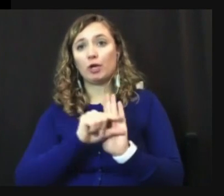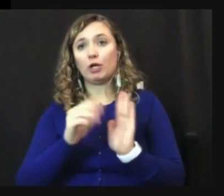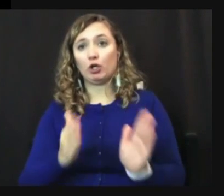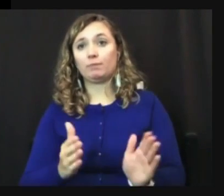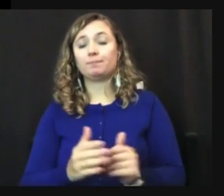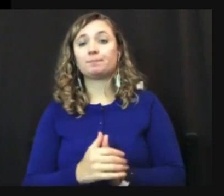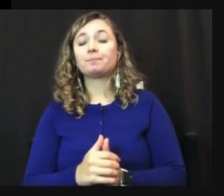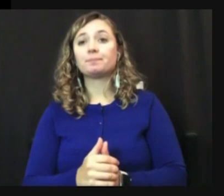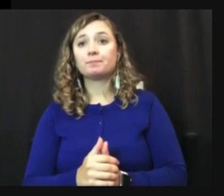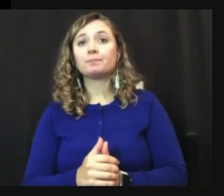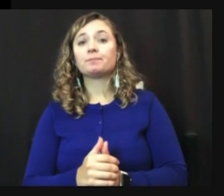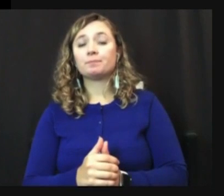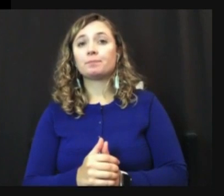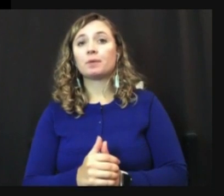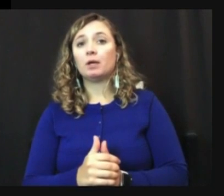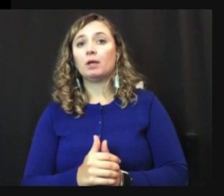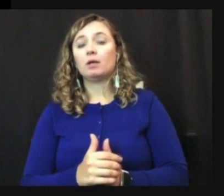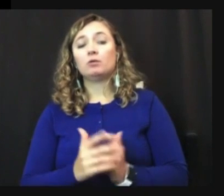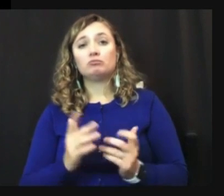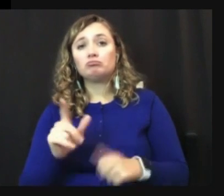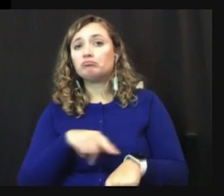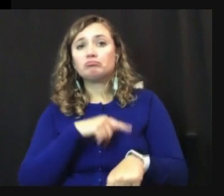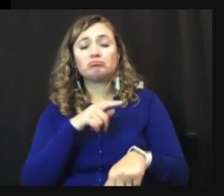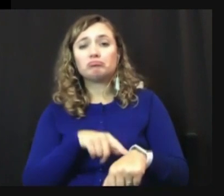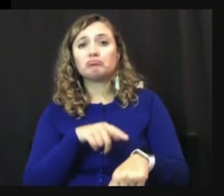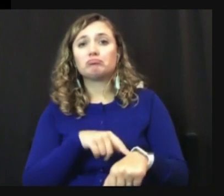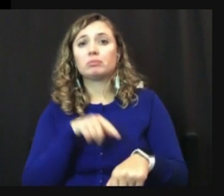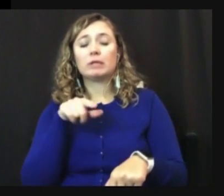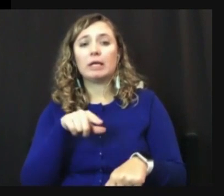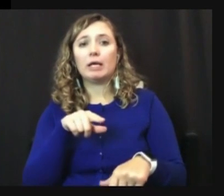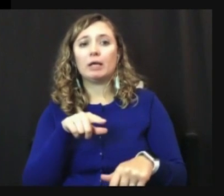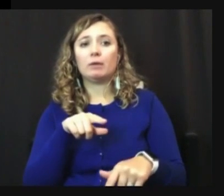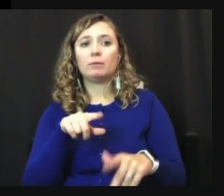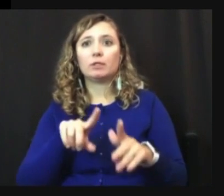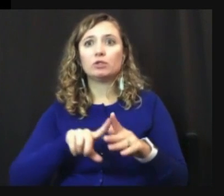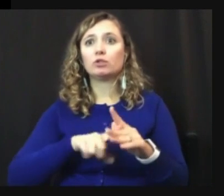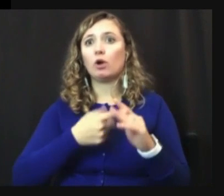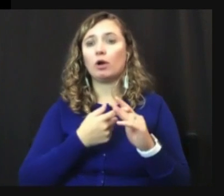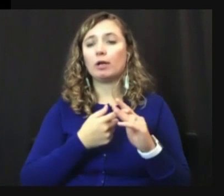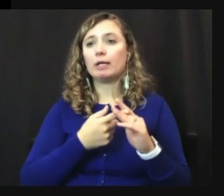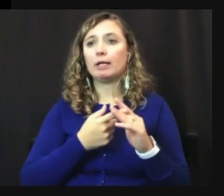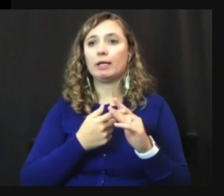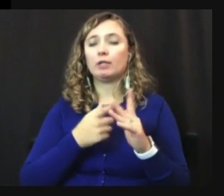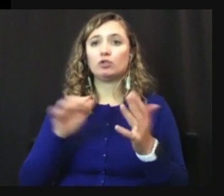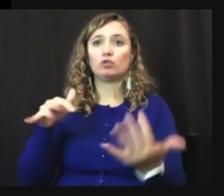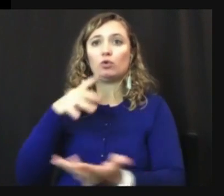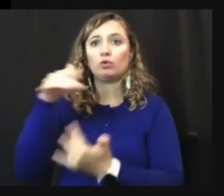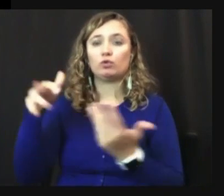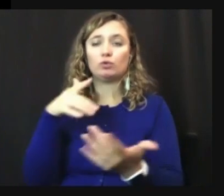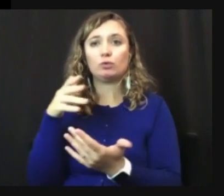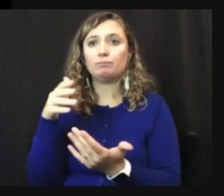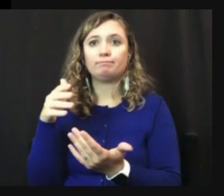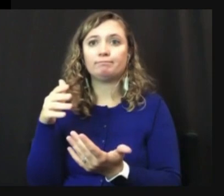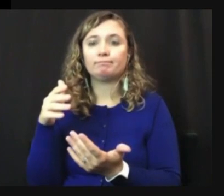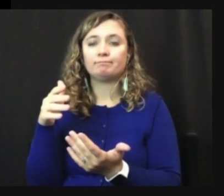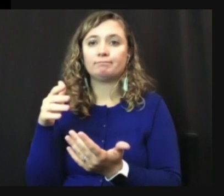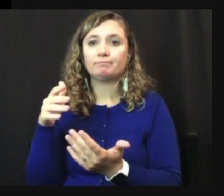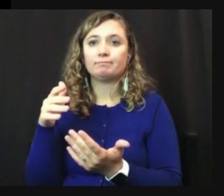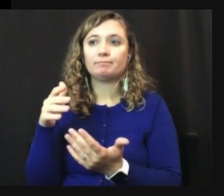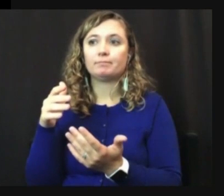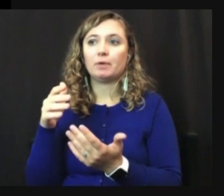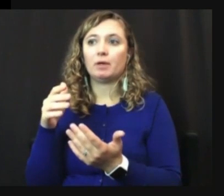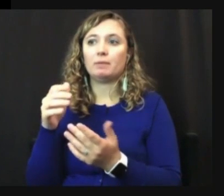And for a long time, they initiated this social interaction. They would get up there, the